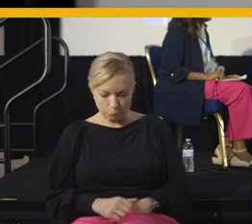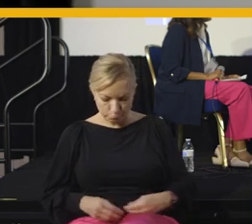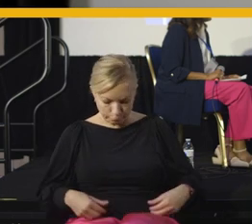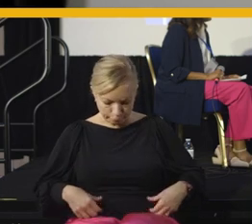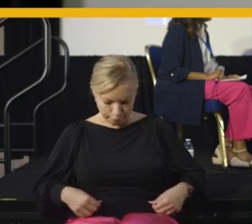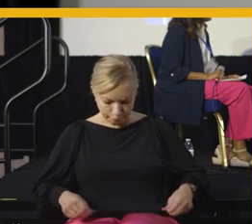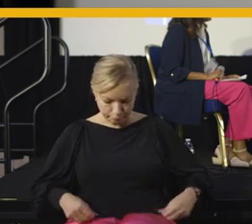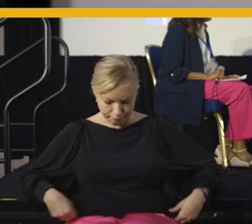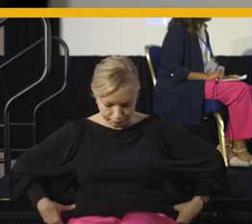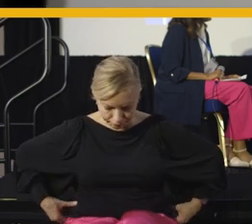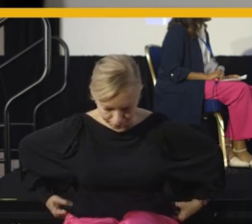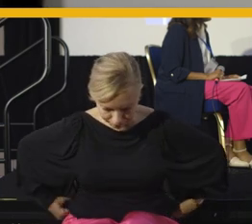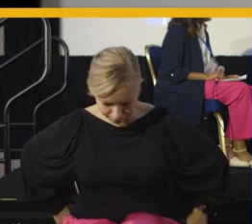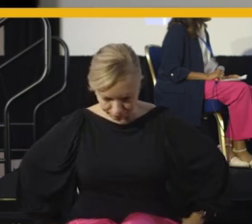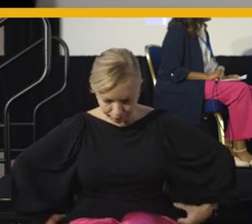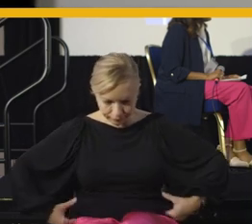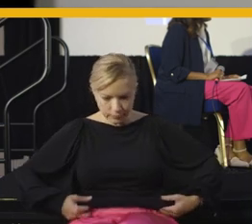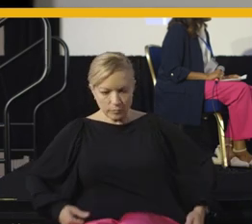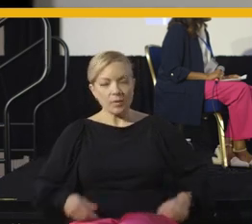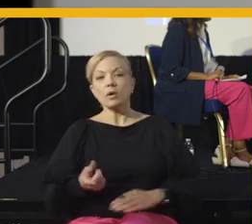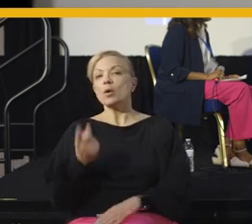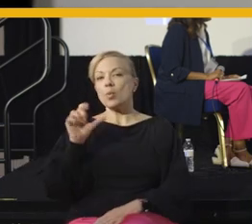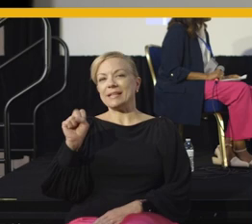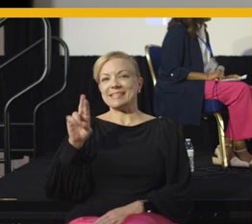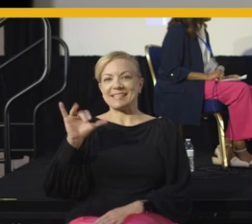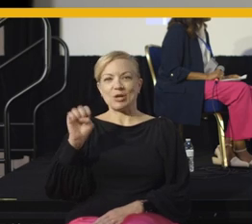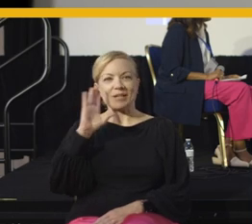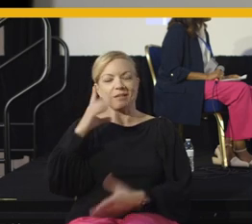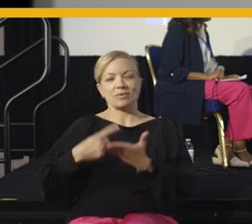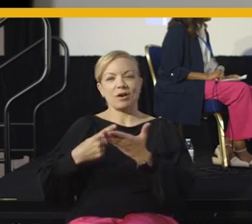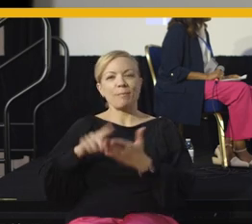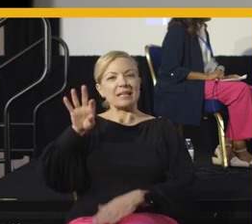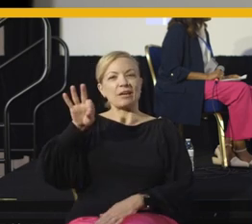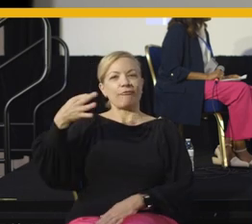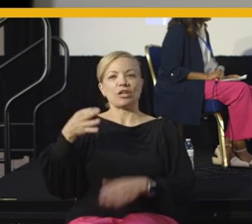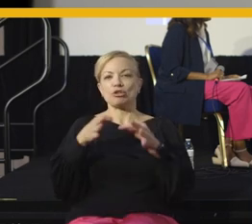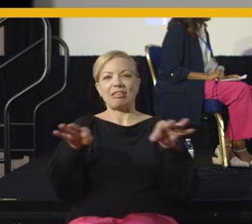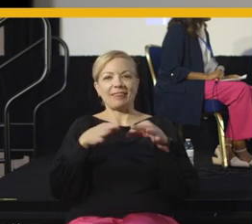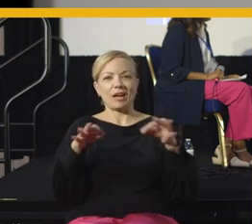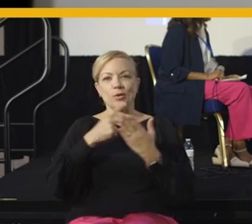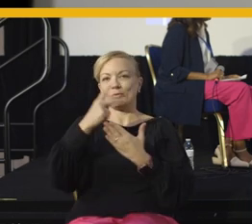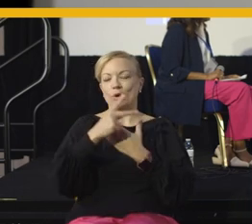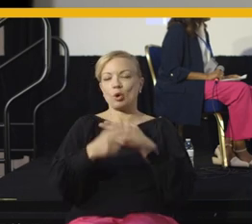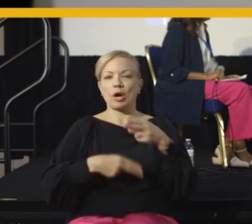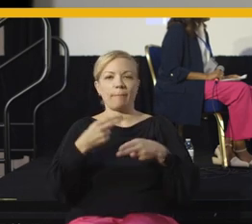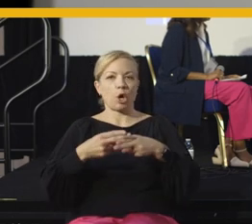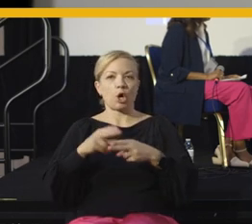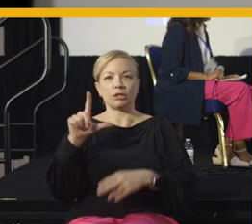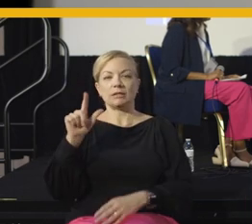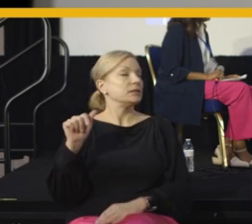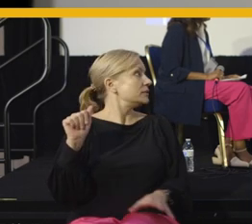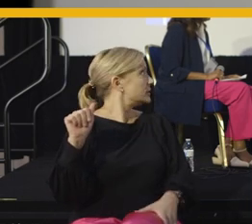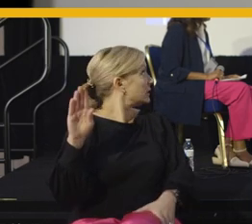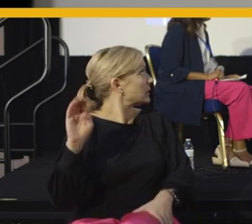One of the series that I'll talk about is a little French language program called La Vie,